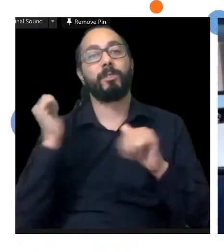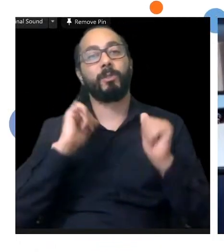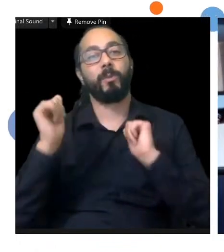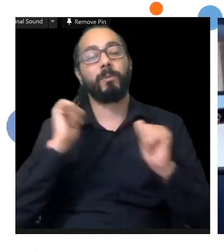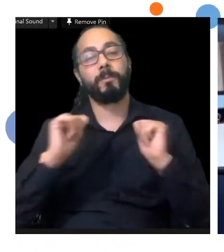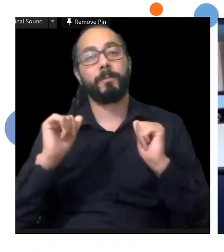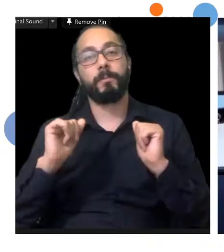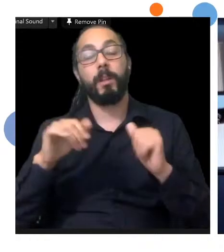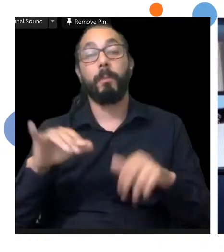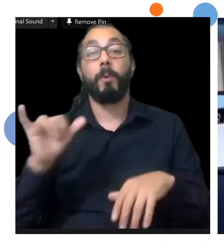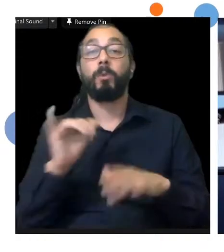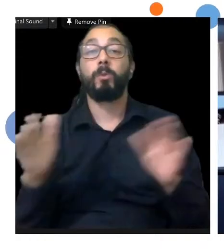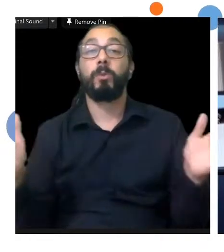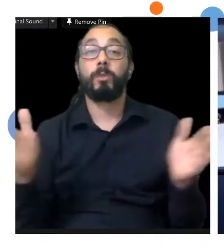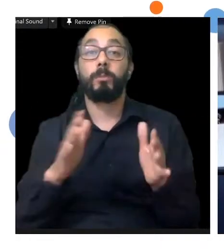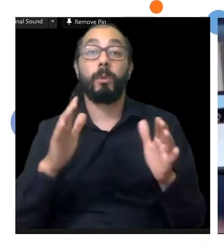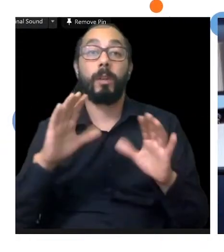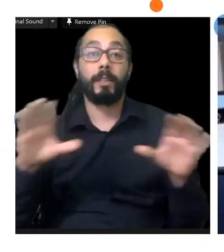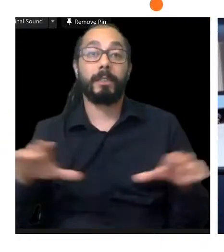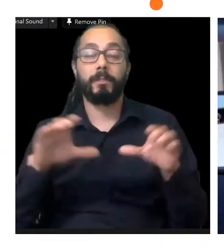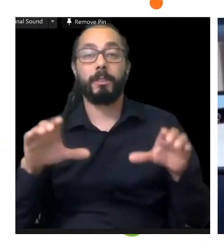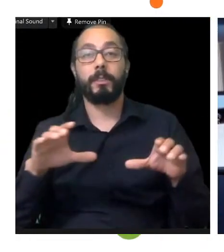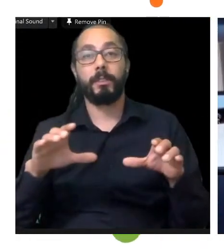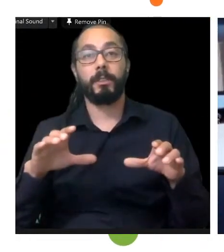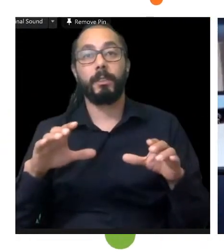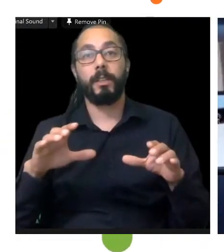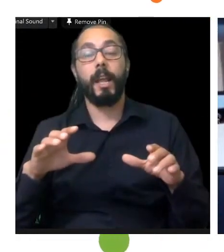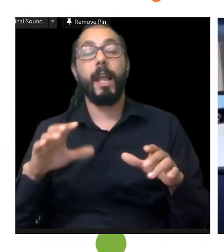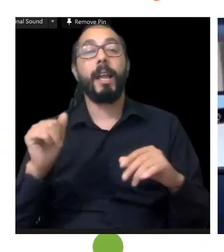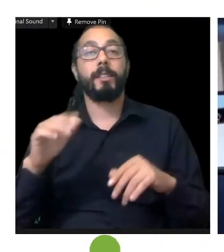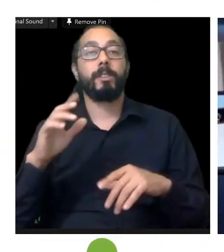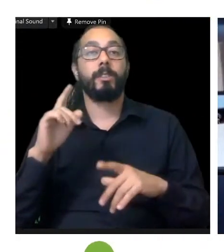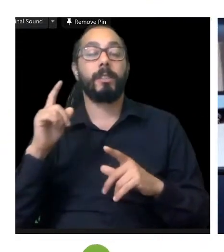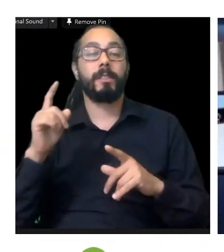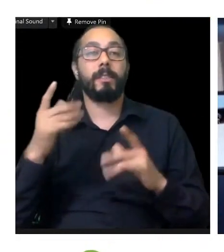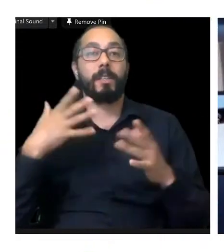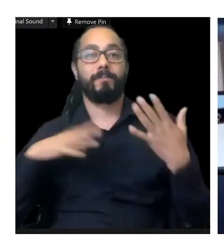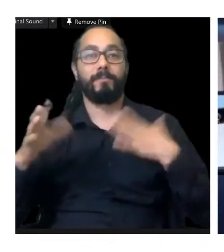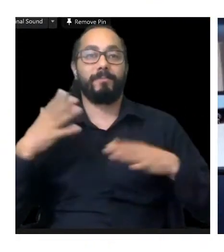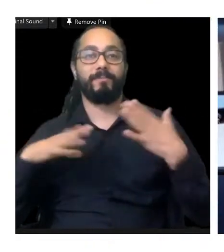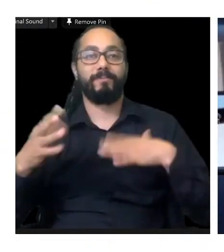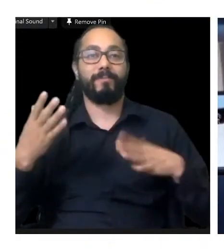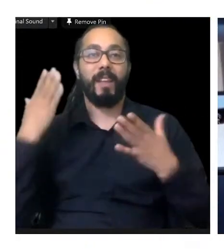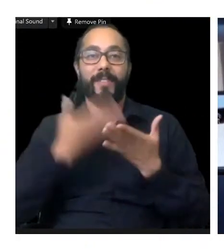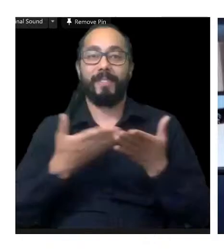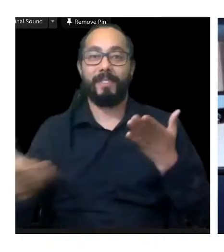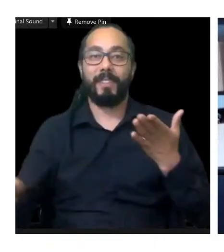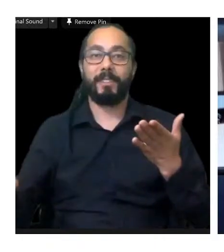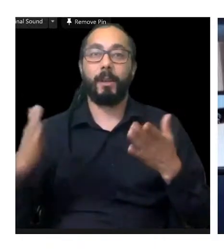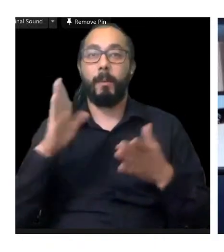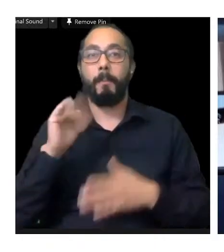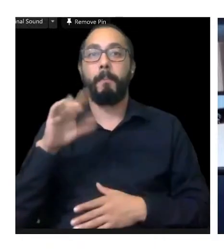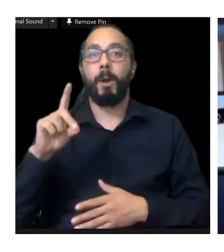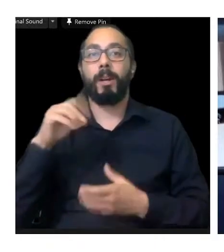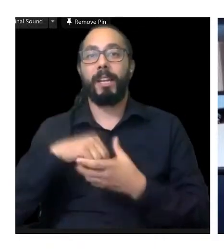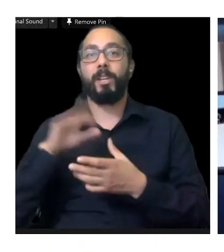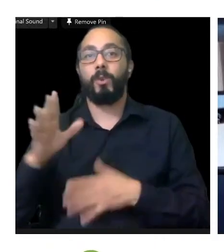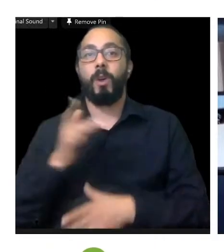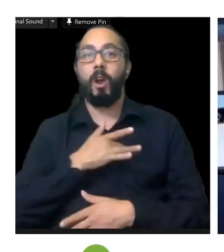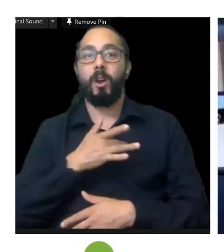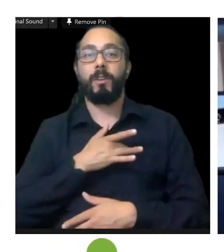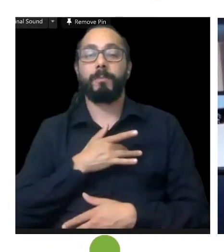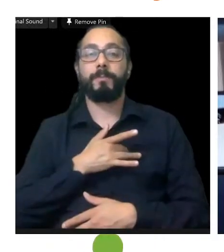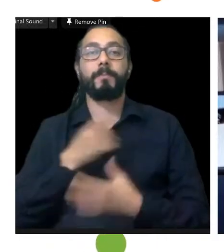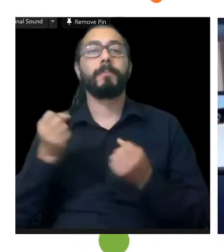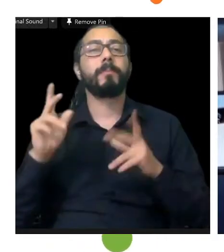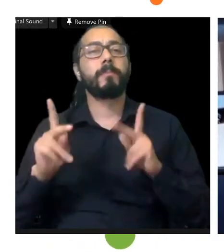we created the donor branded Bard in Your Heart branded merchandise. So many of our loyal donors wanted something tangible to mark